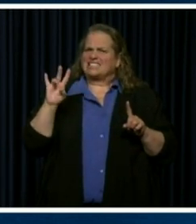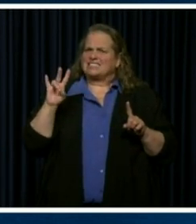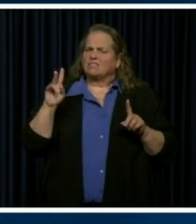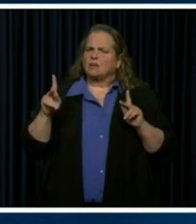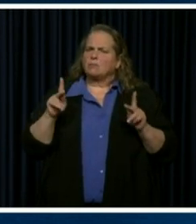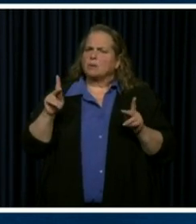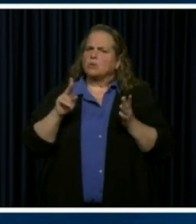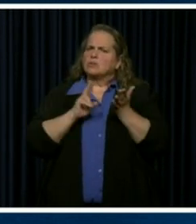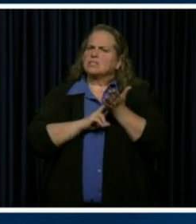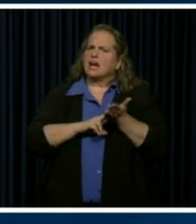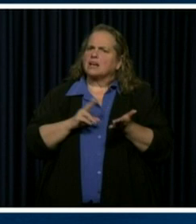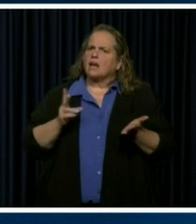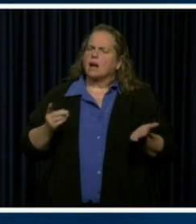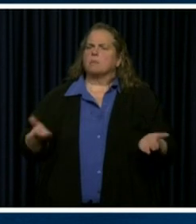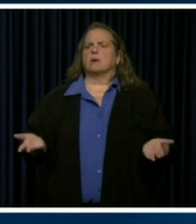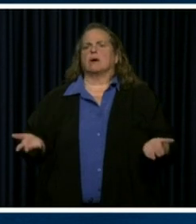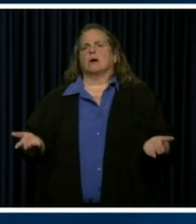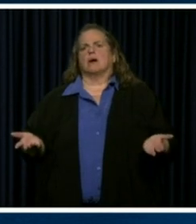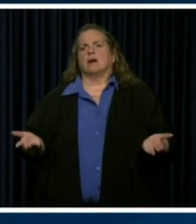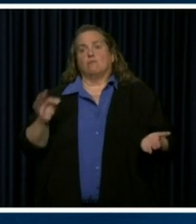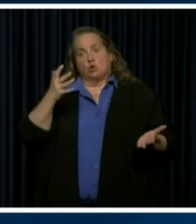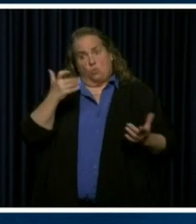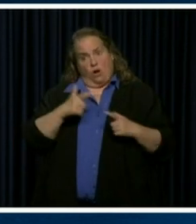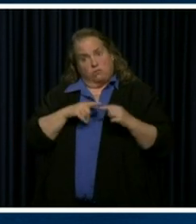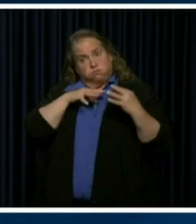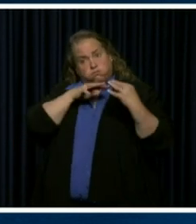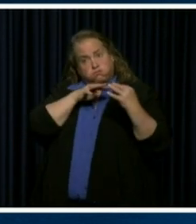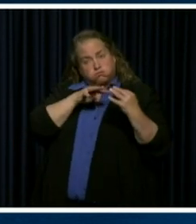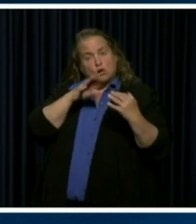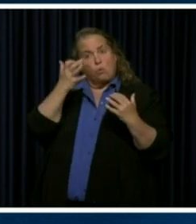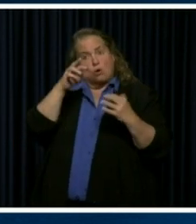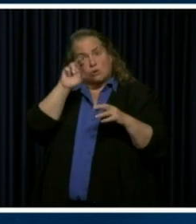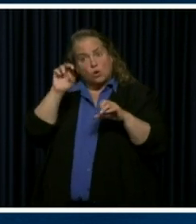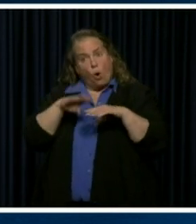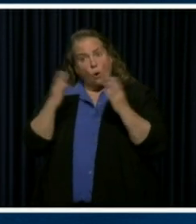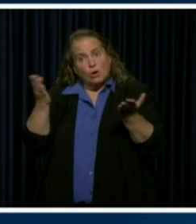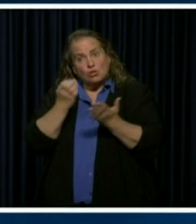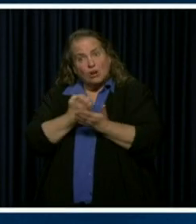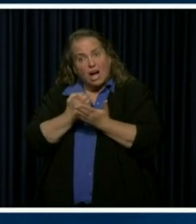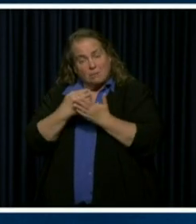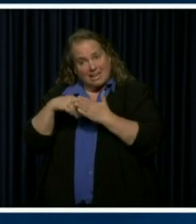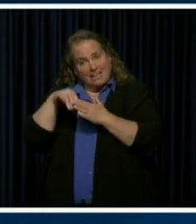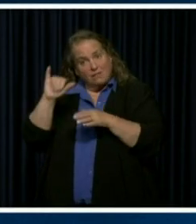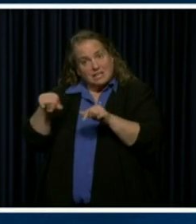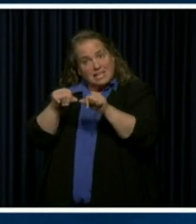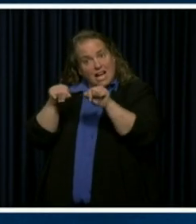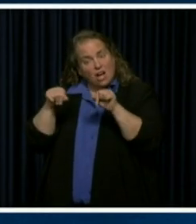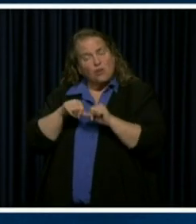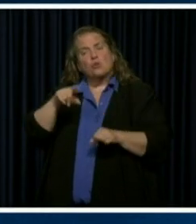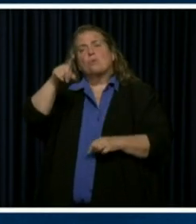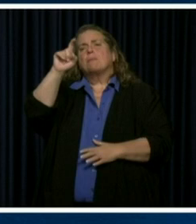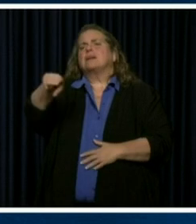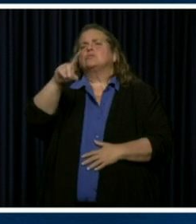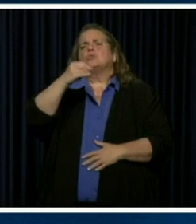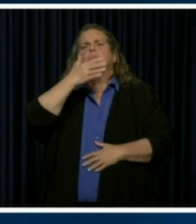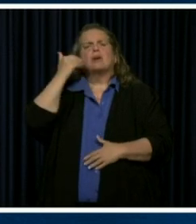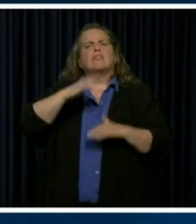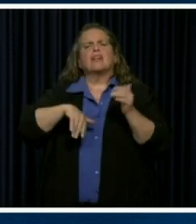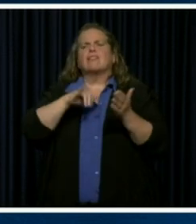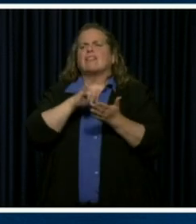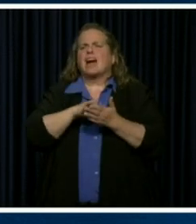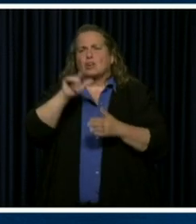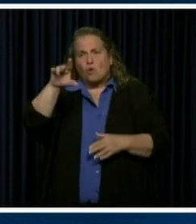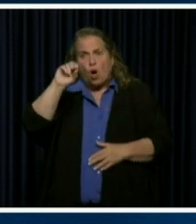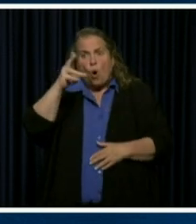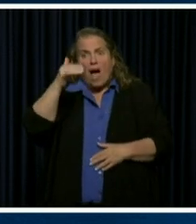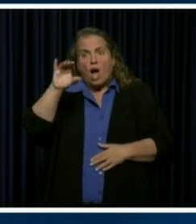up. Folks, if we're going to combat this, if we're going to reopen our economy in these areas, we got to do better than that. So we